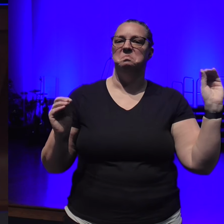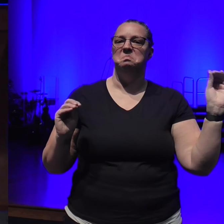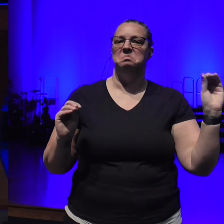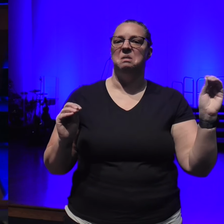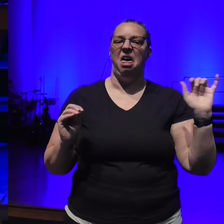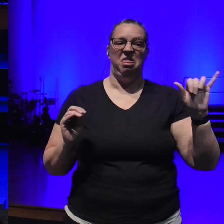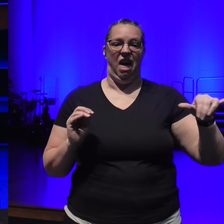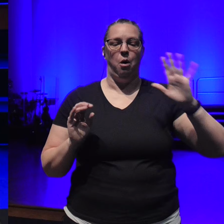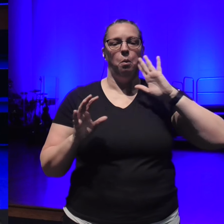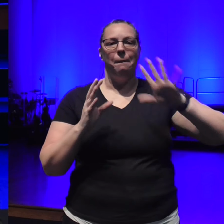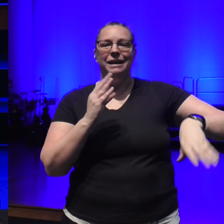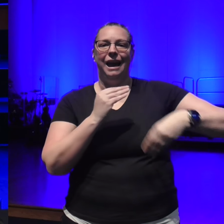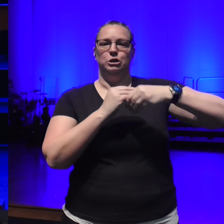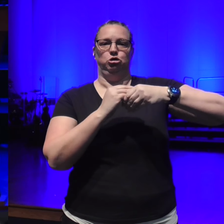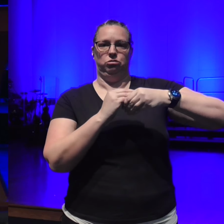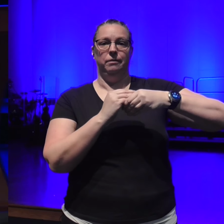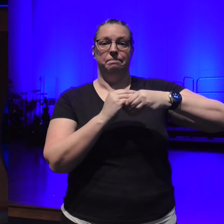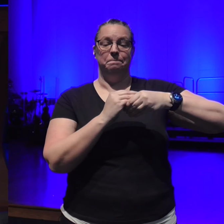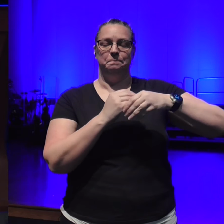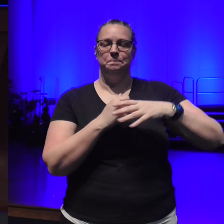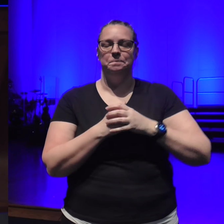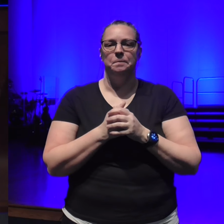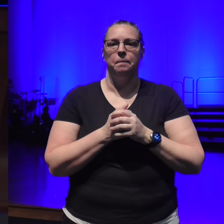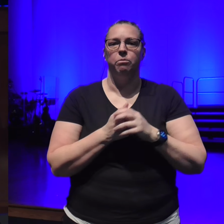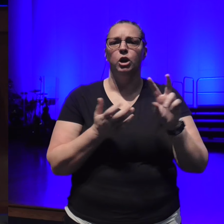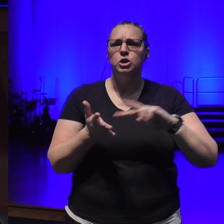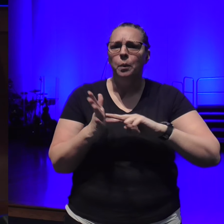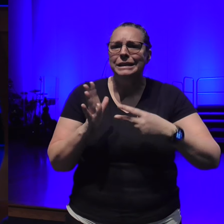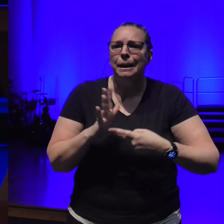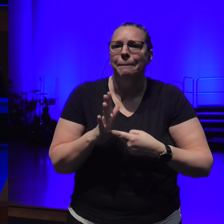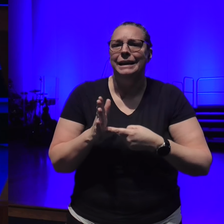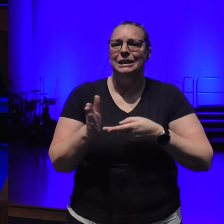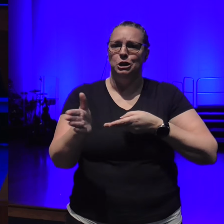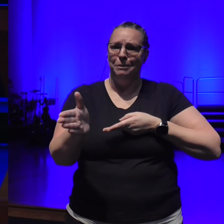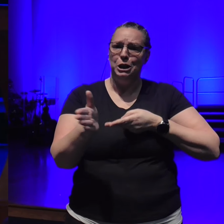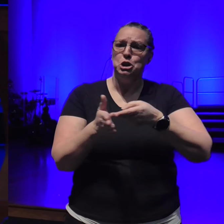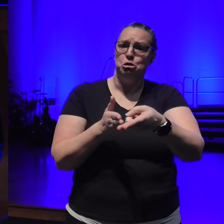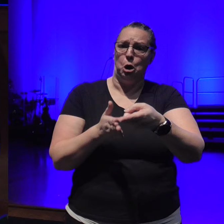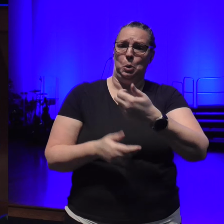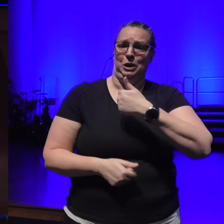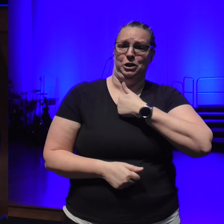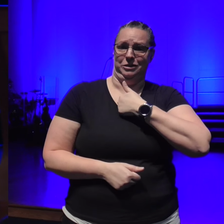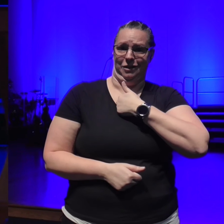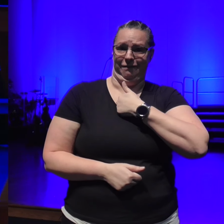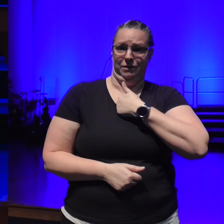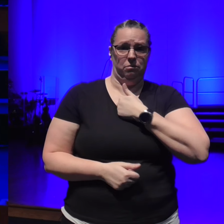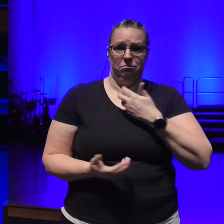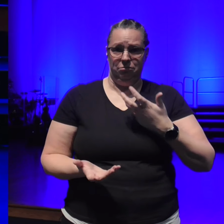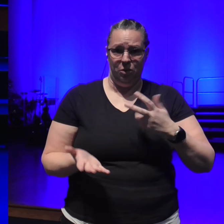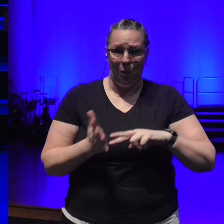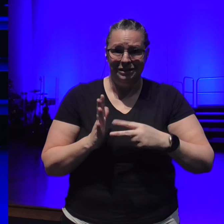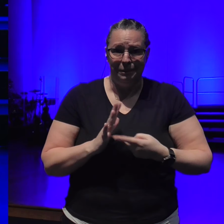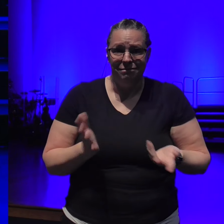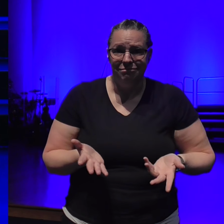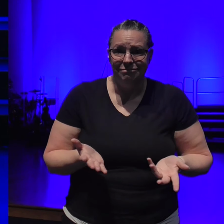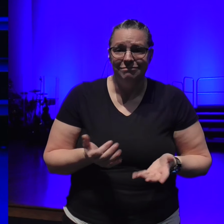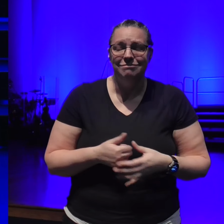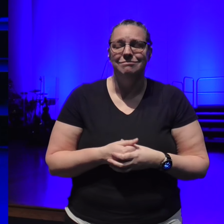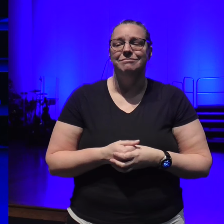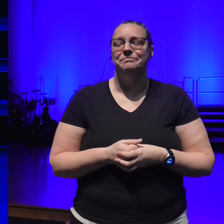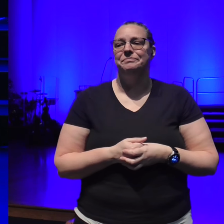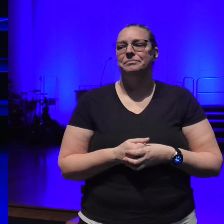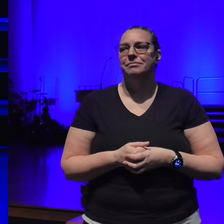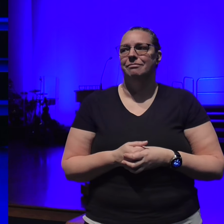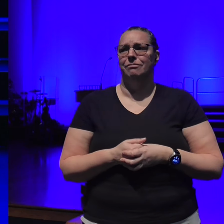byproduct of being true to Him. What does it mean to be true to yourself? This self,